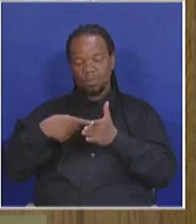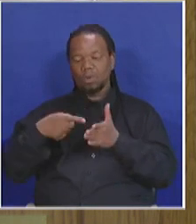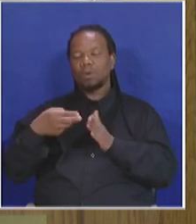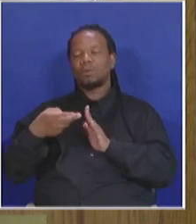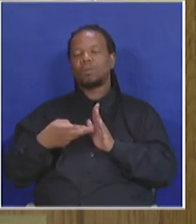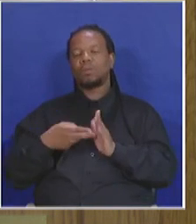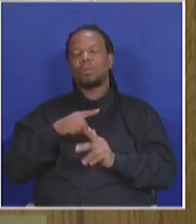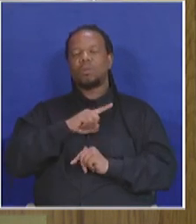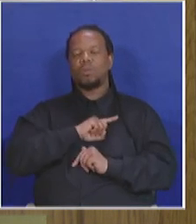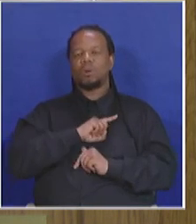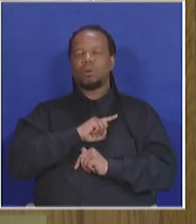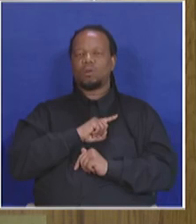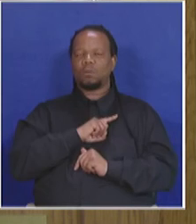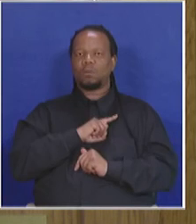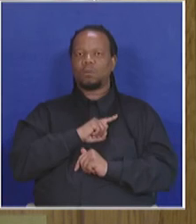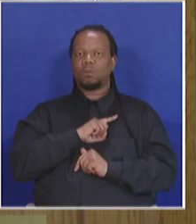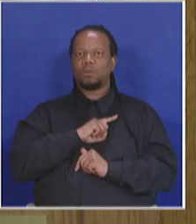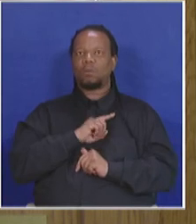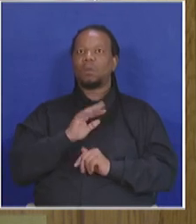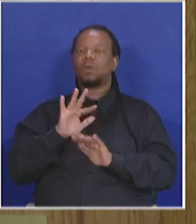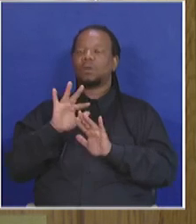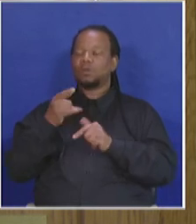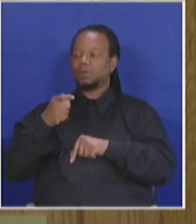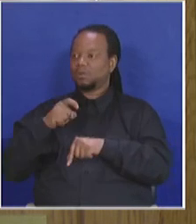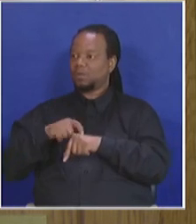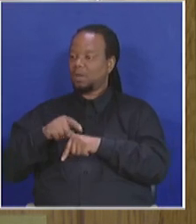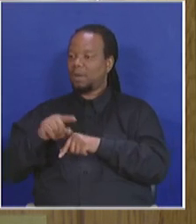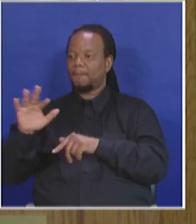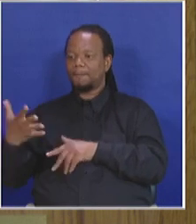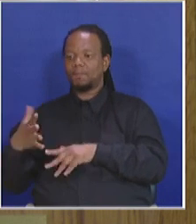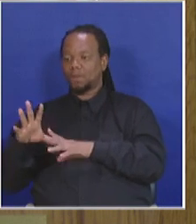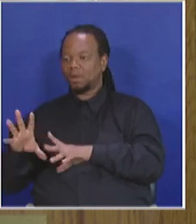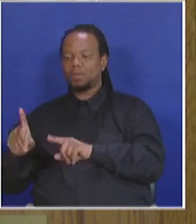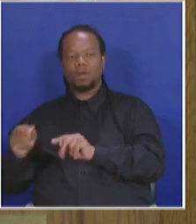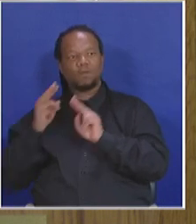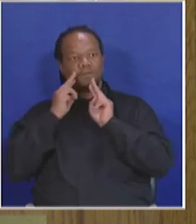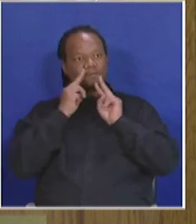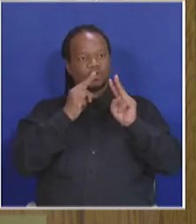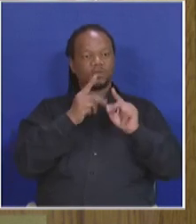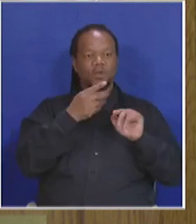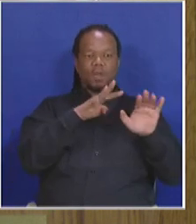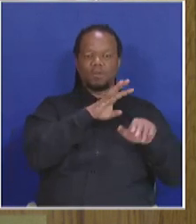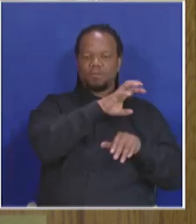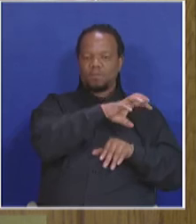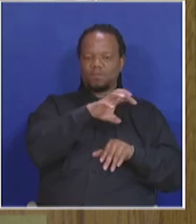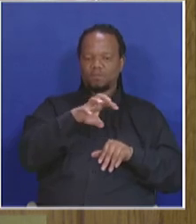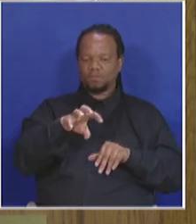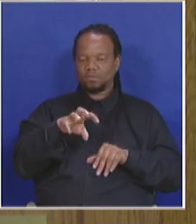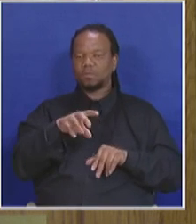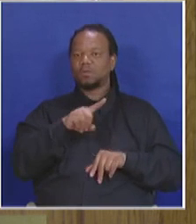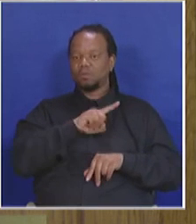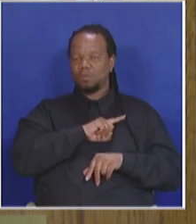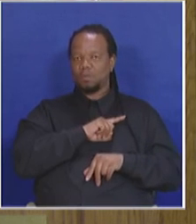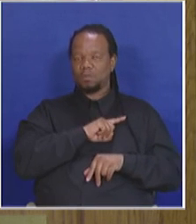simply because we do take time off from Cape Town and we go into the provinces. But also because we